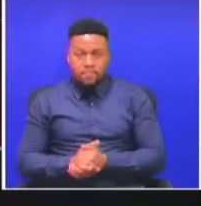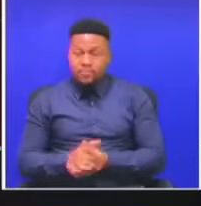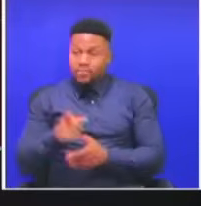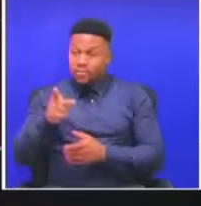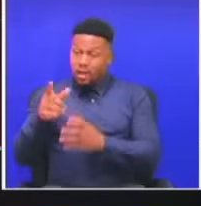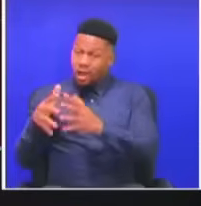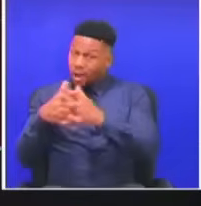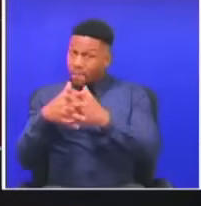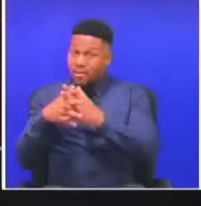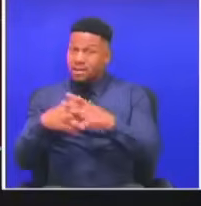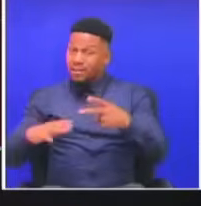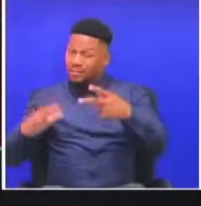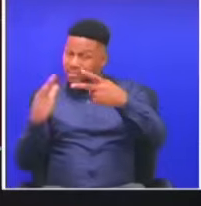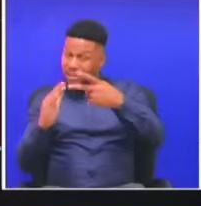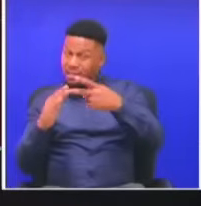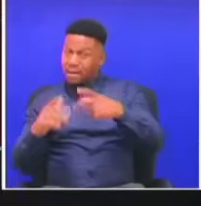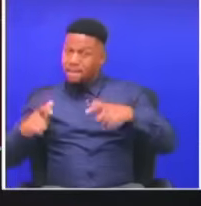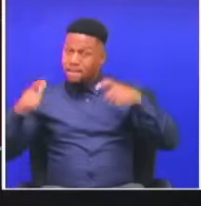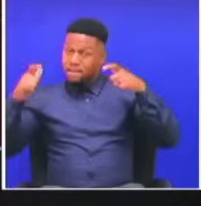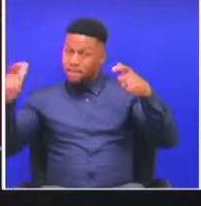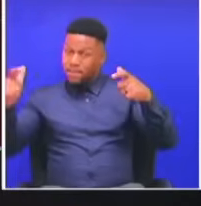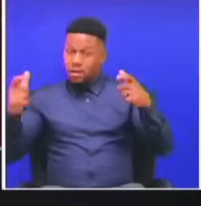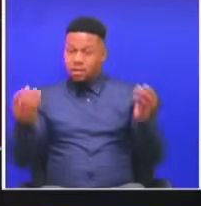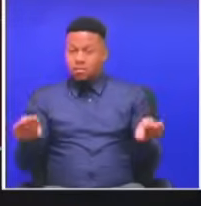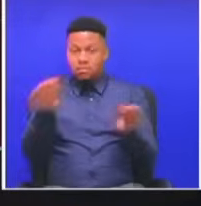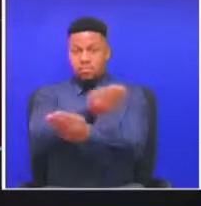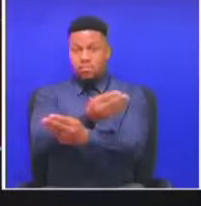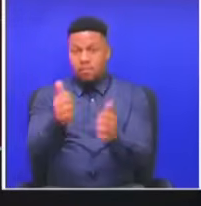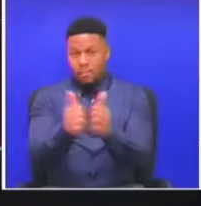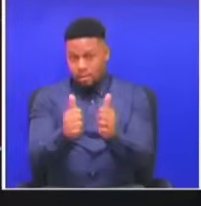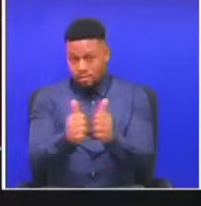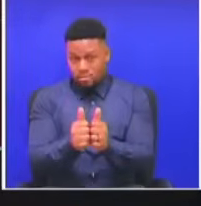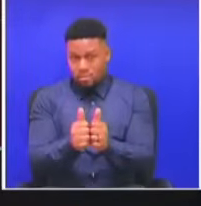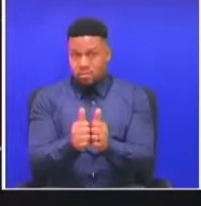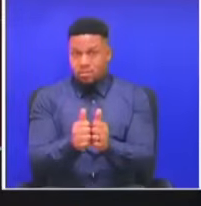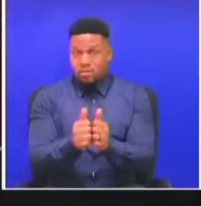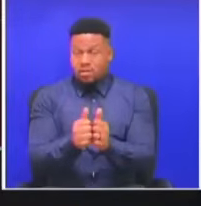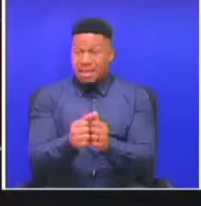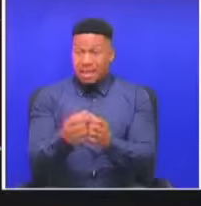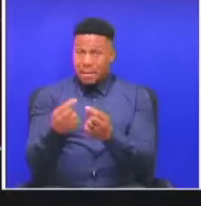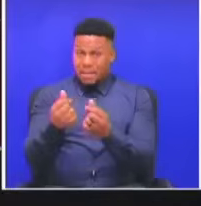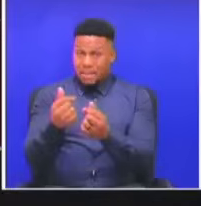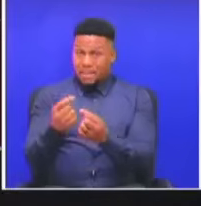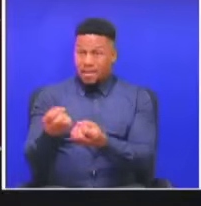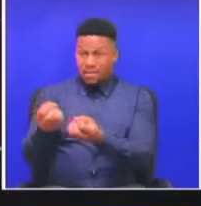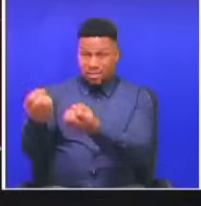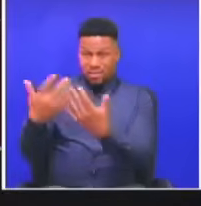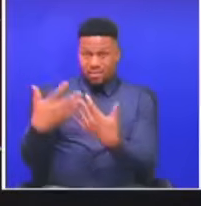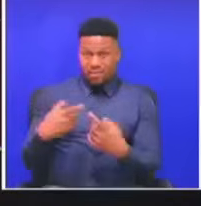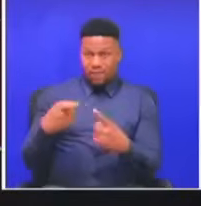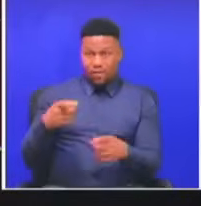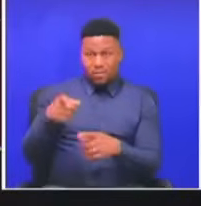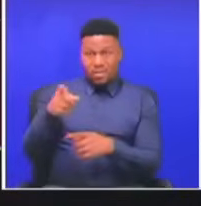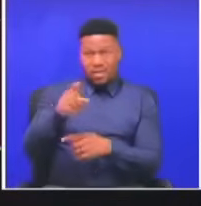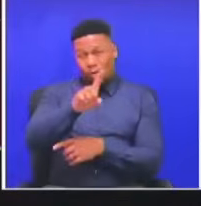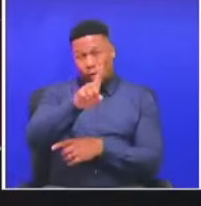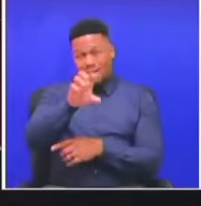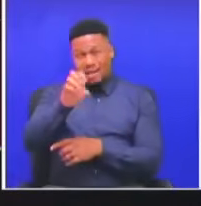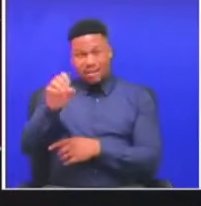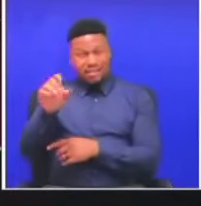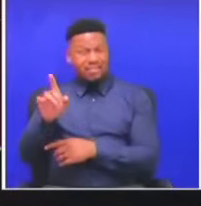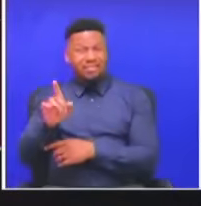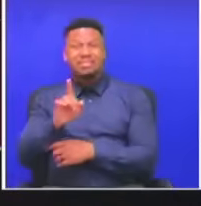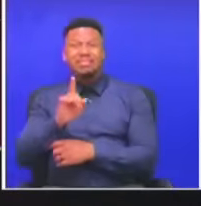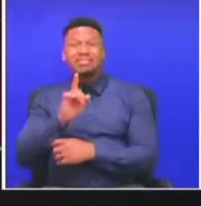partner, accounting for hundreds of thousands of workers who are employed here. The 600